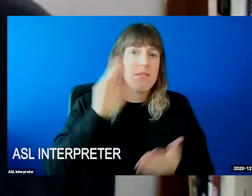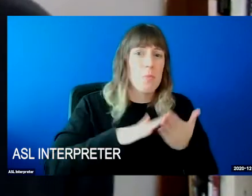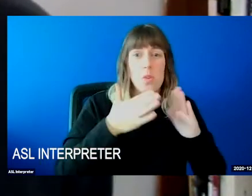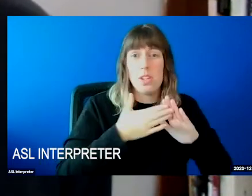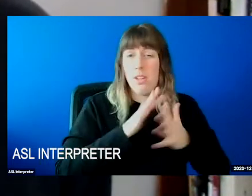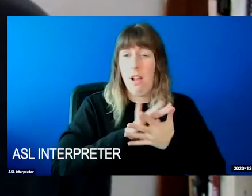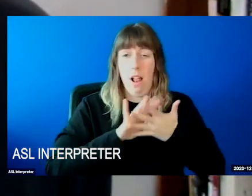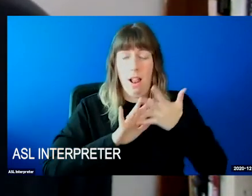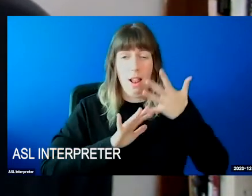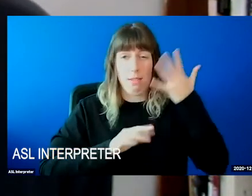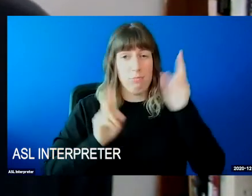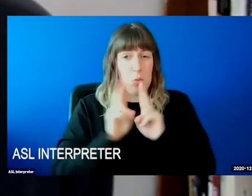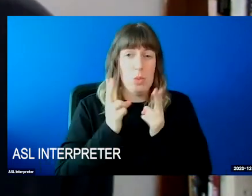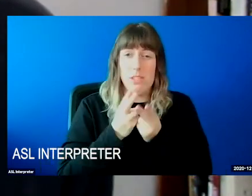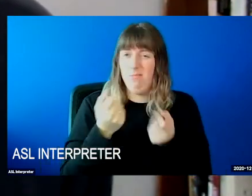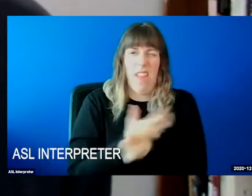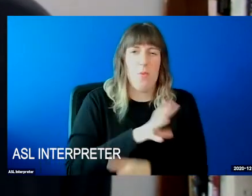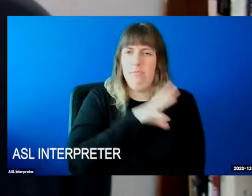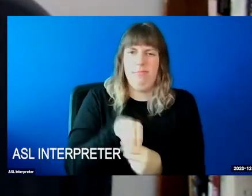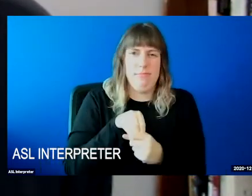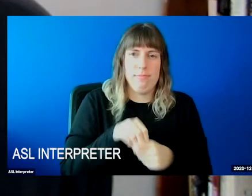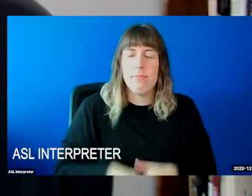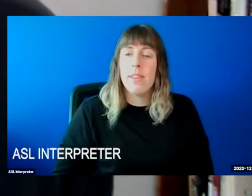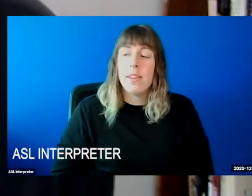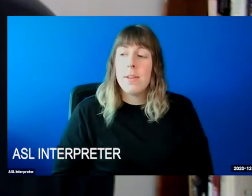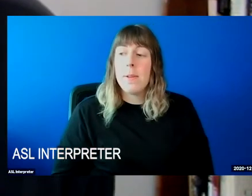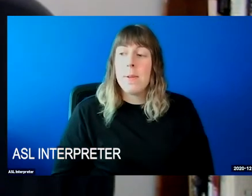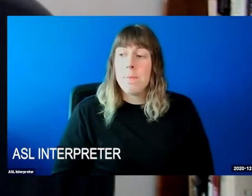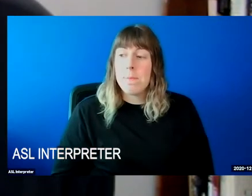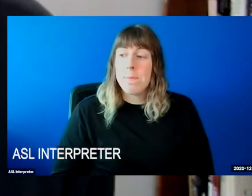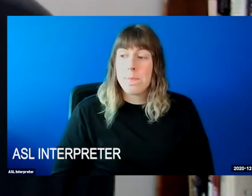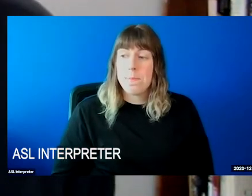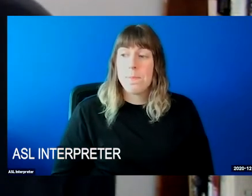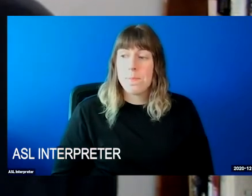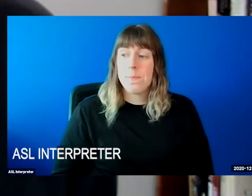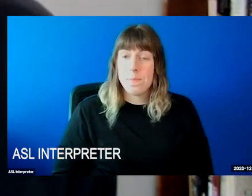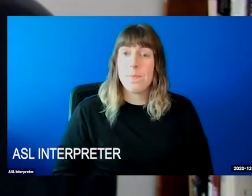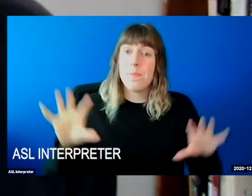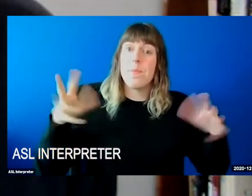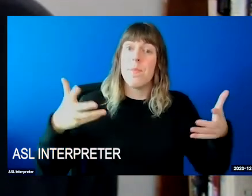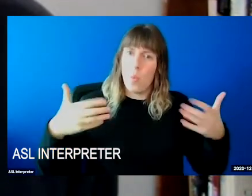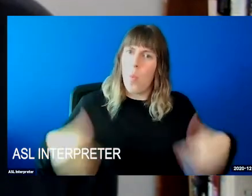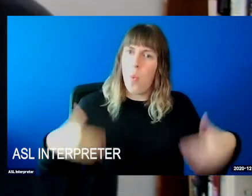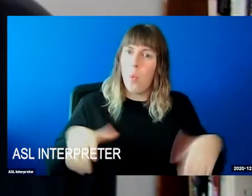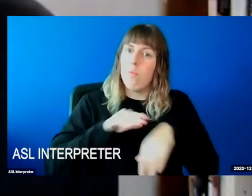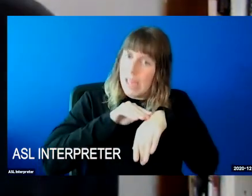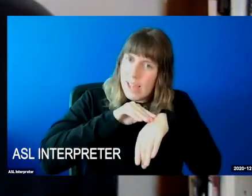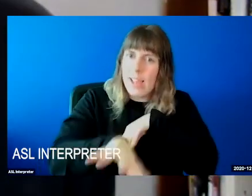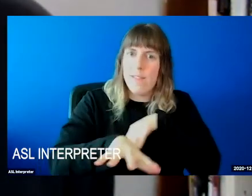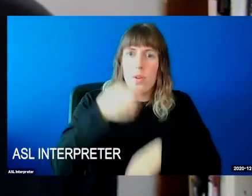community, trade unions, etc. And they did something that was quite influential in South Africa at the